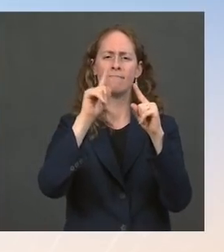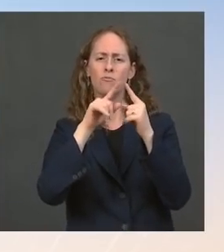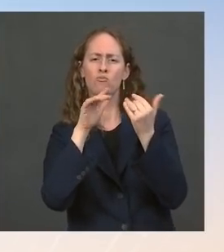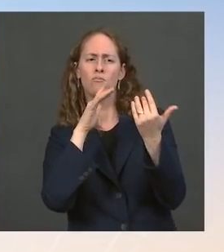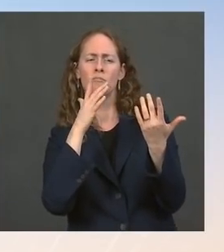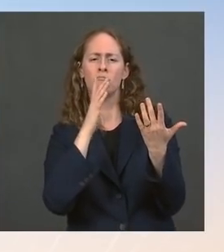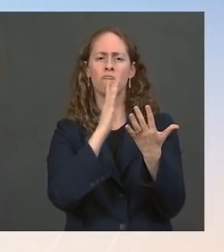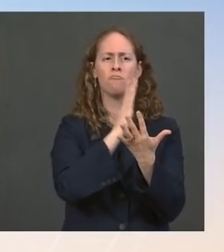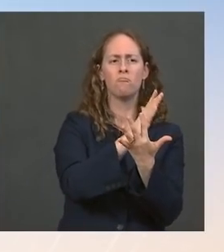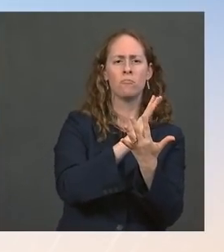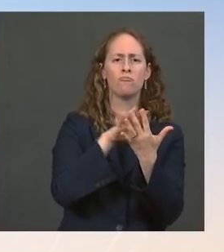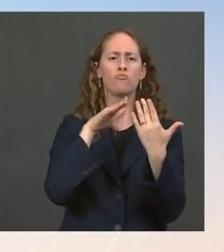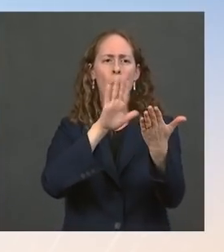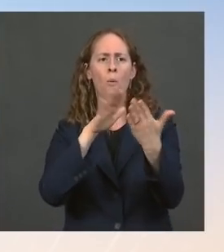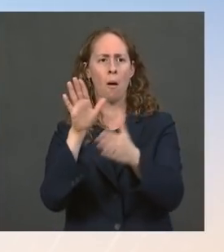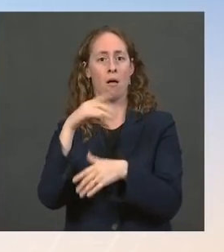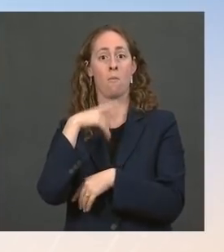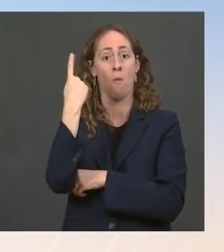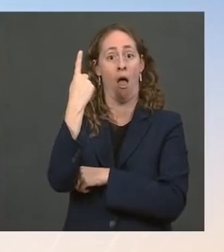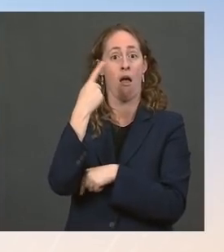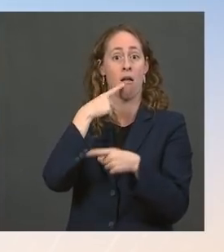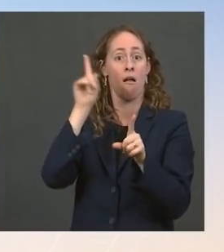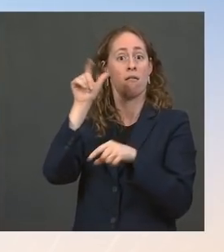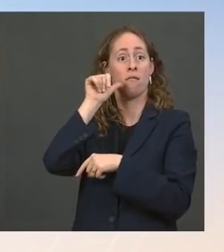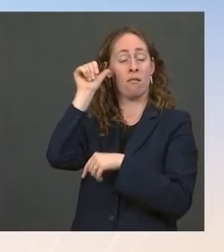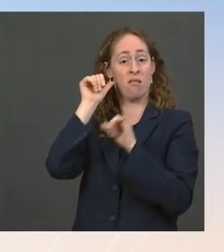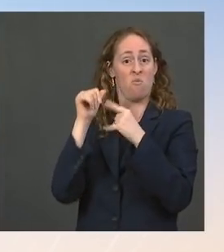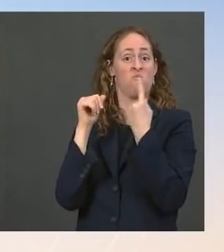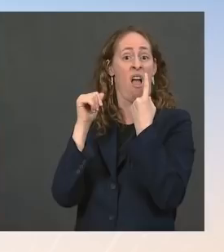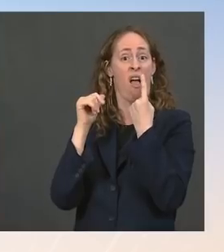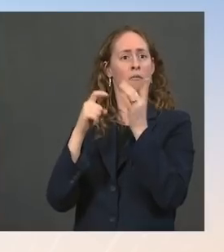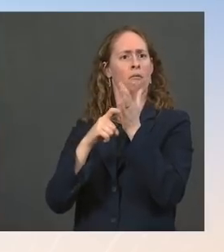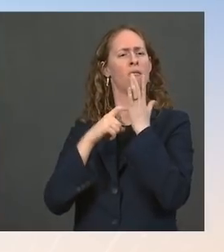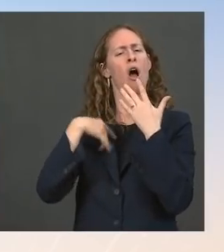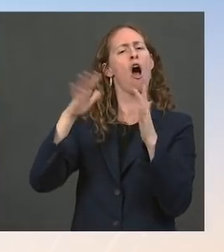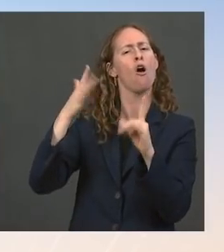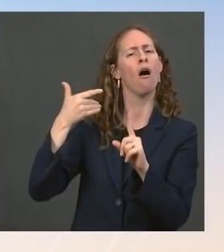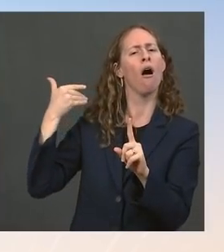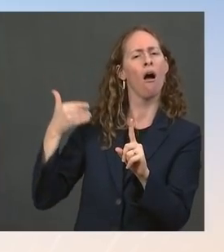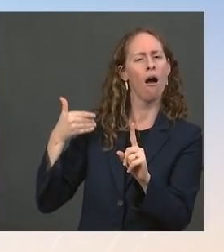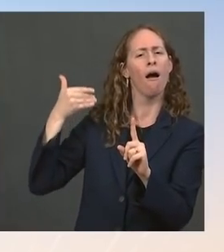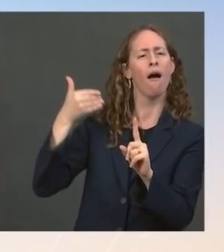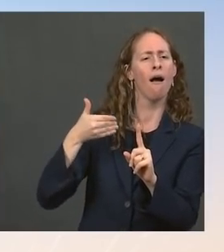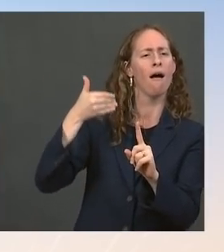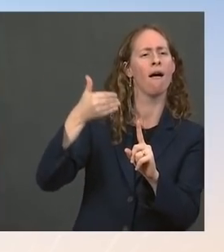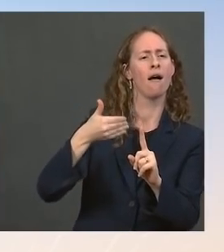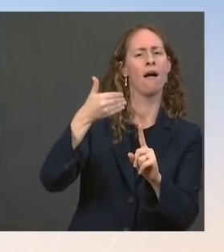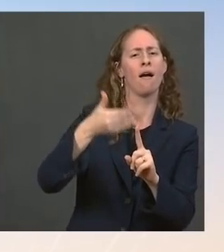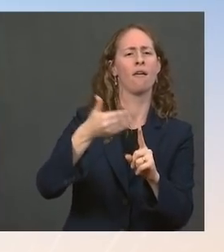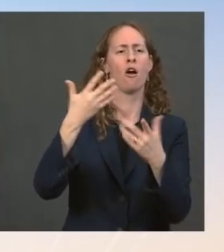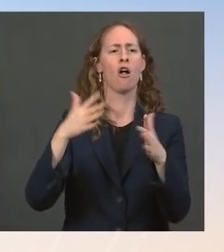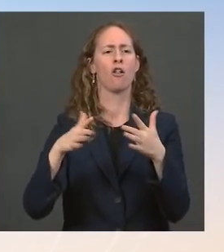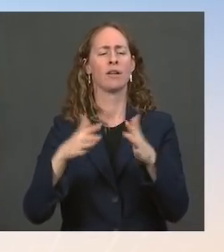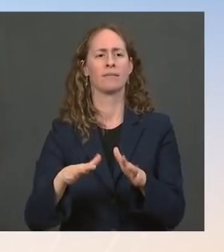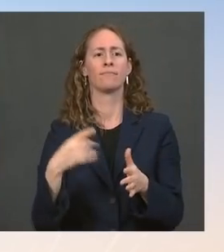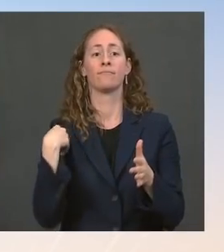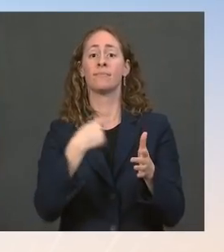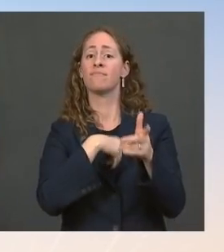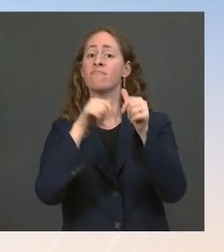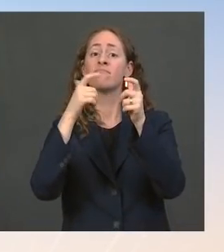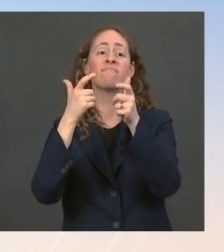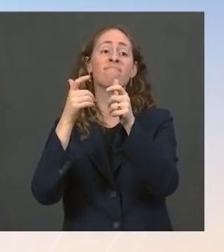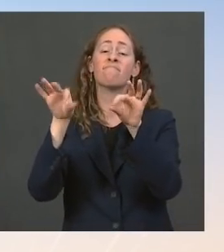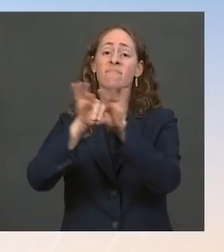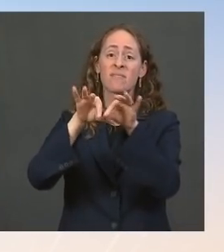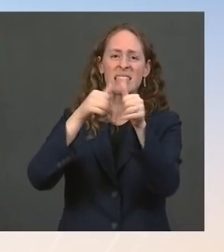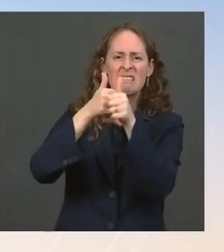the announcement made just last week about mandates, prior to that. Part of that has been relying on local messengers. Part of that has been making the